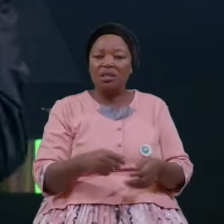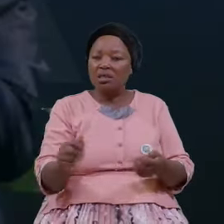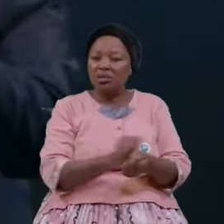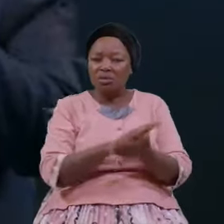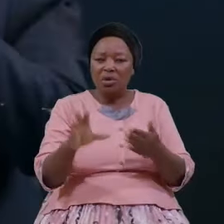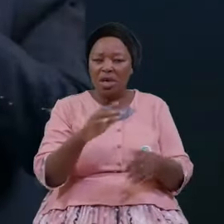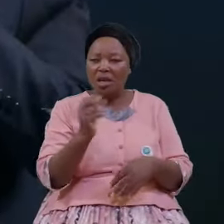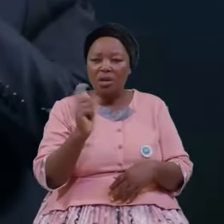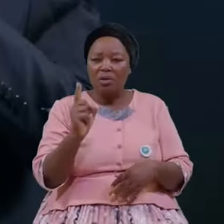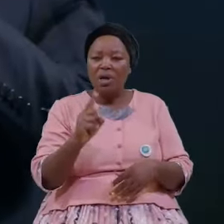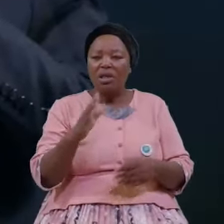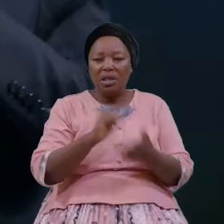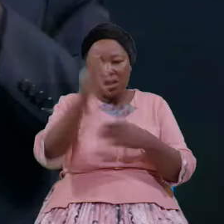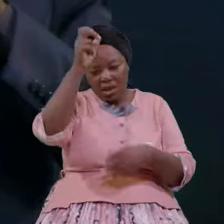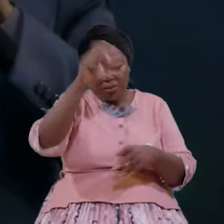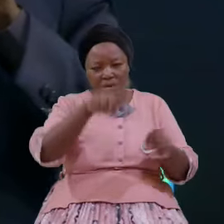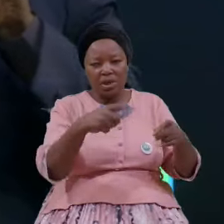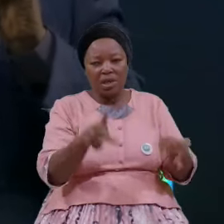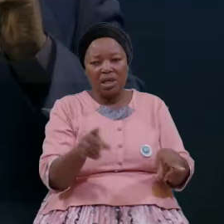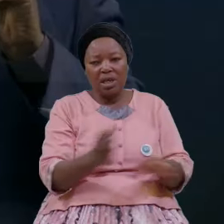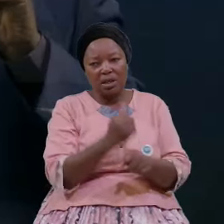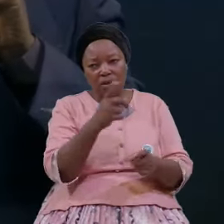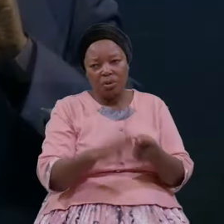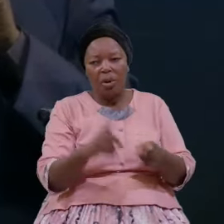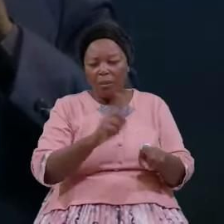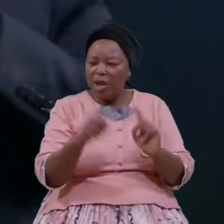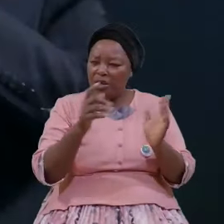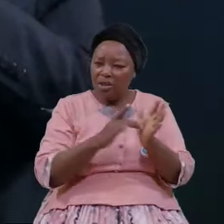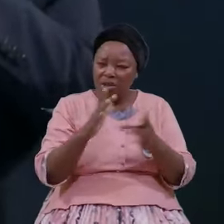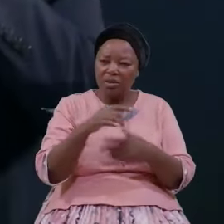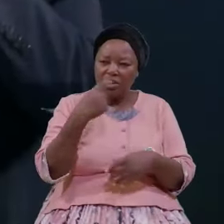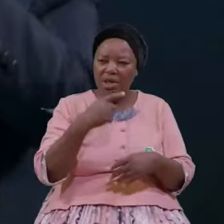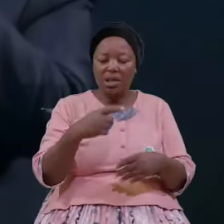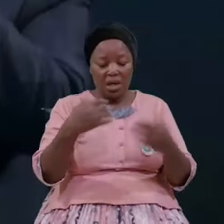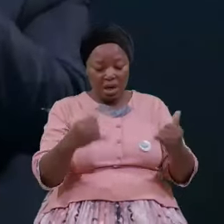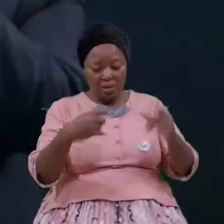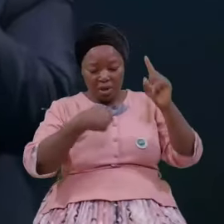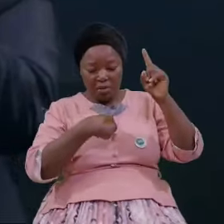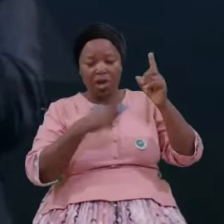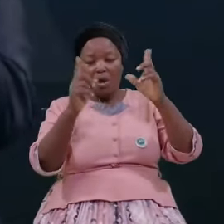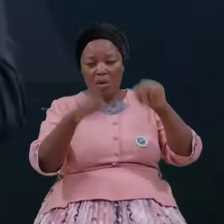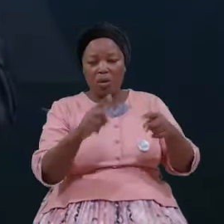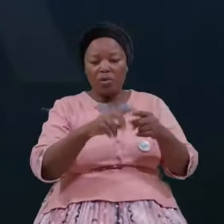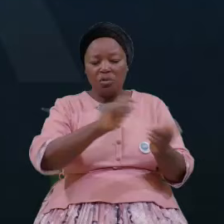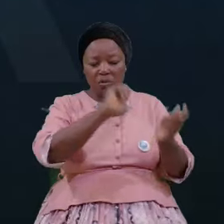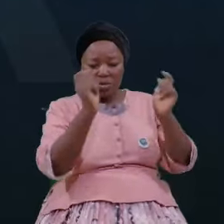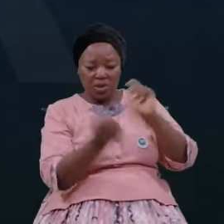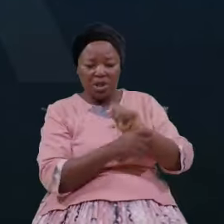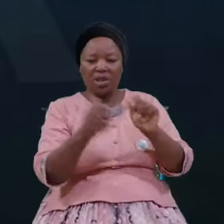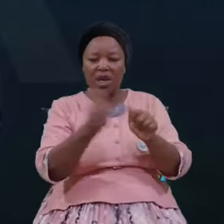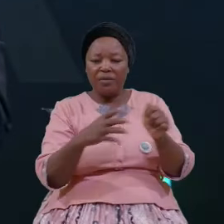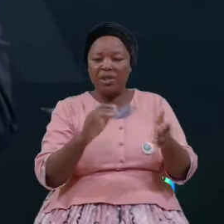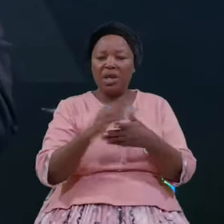Jesus said, now I come to reverse everything the devil has done in your